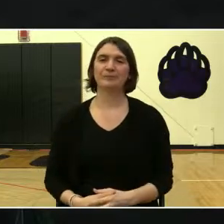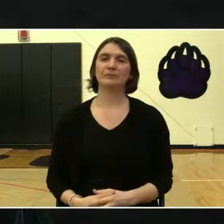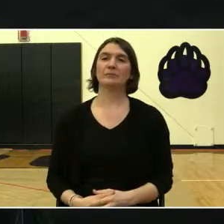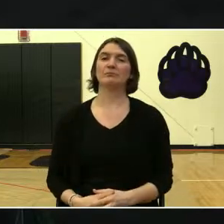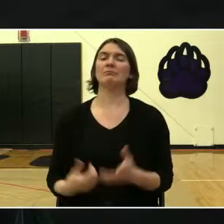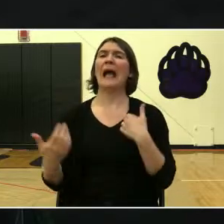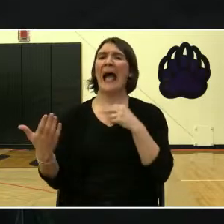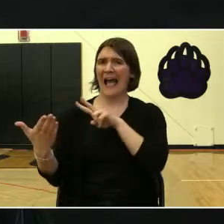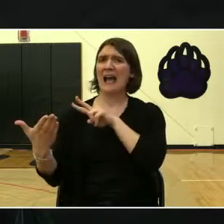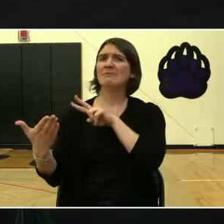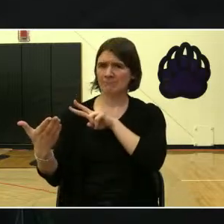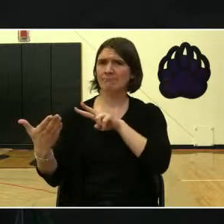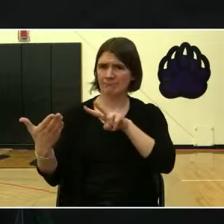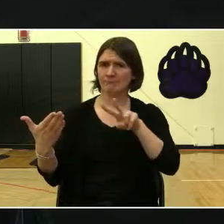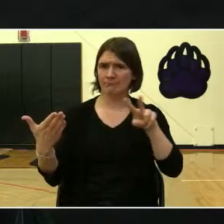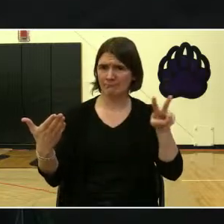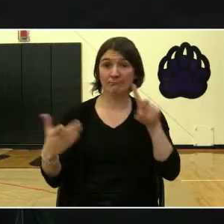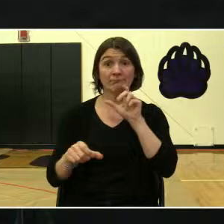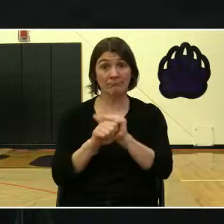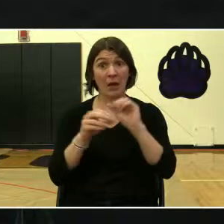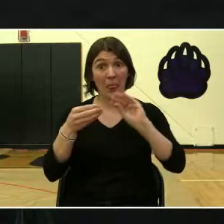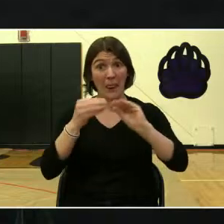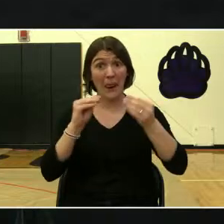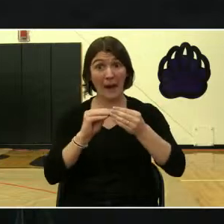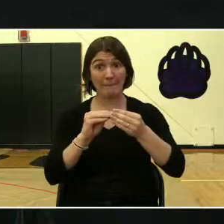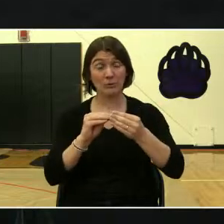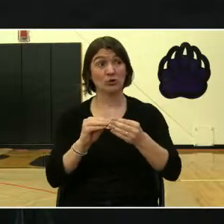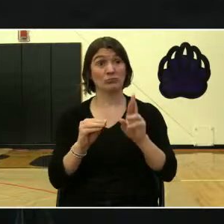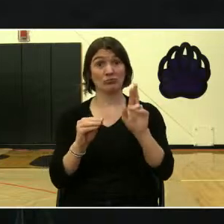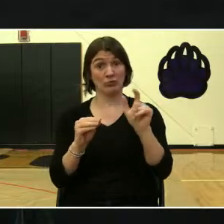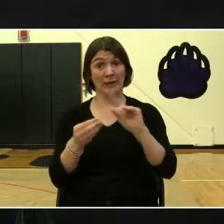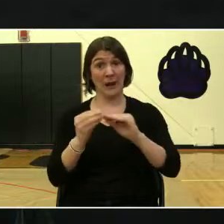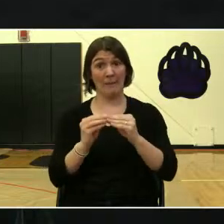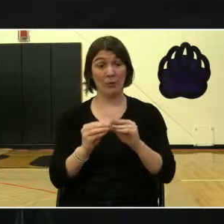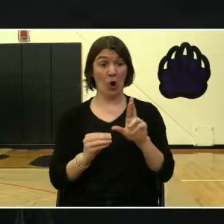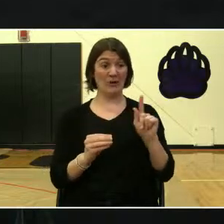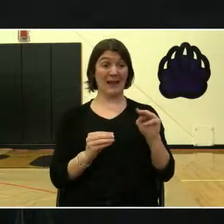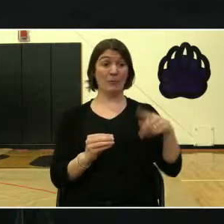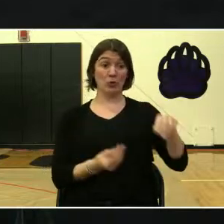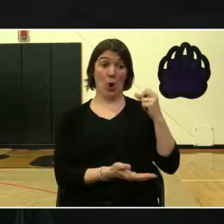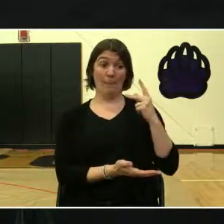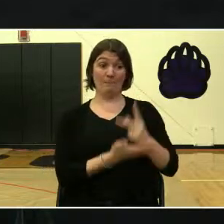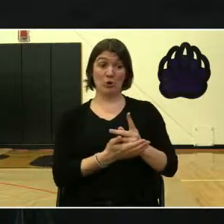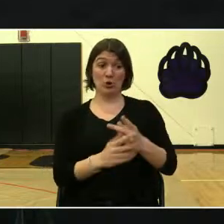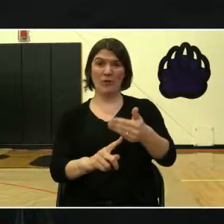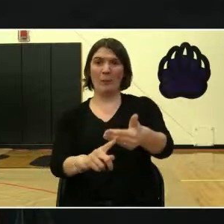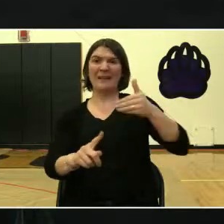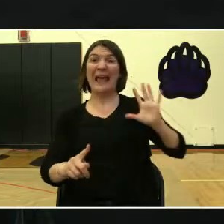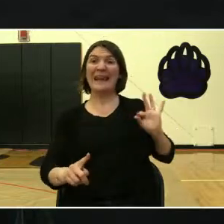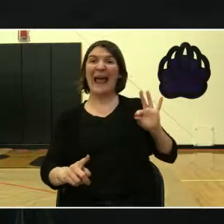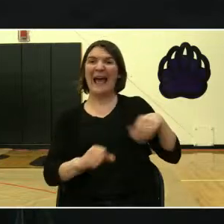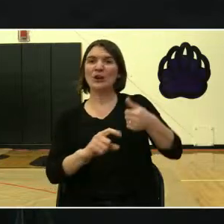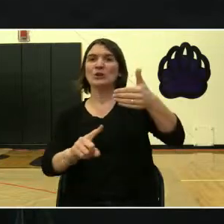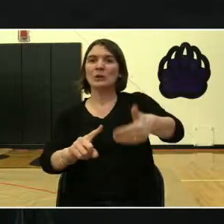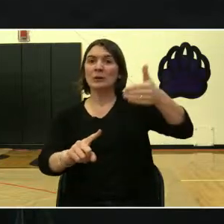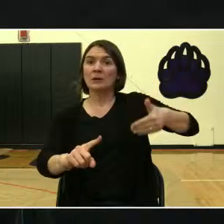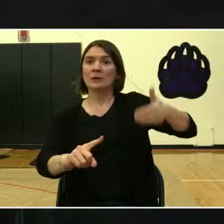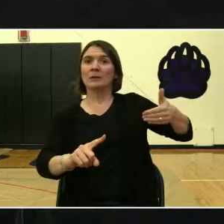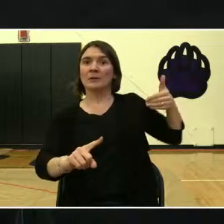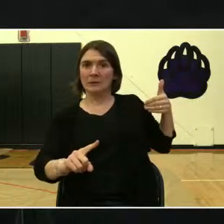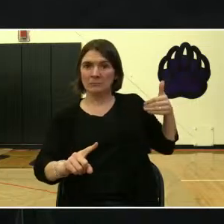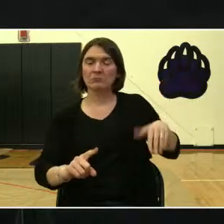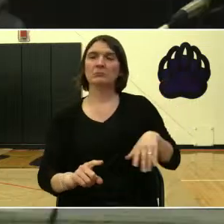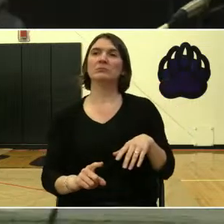uh I looked at the actual numbers that RTM approved going back nine years